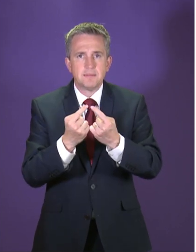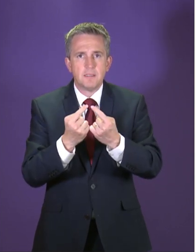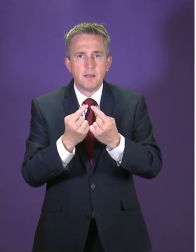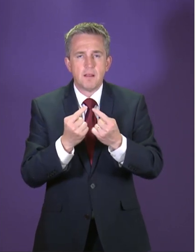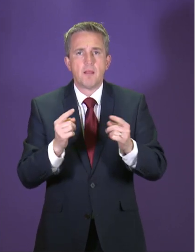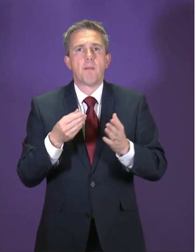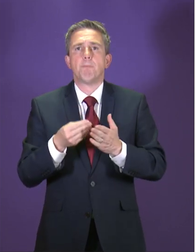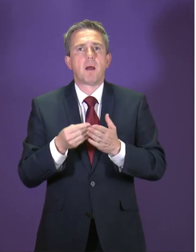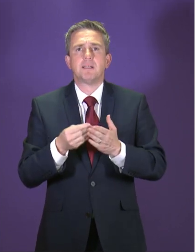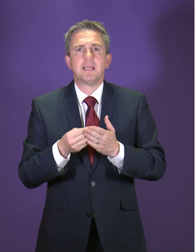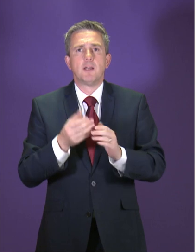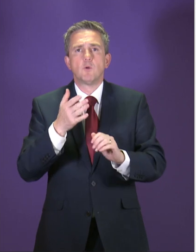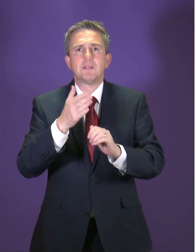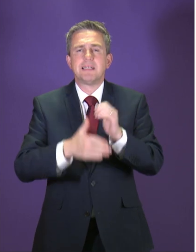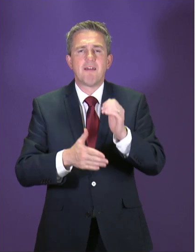buy.